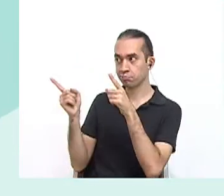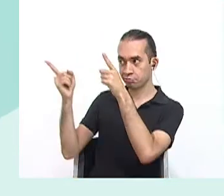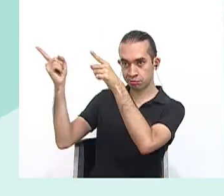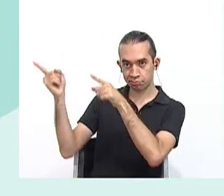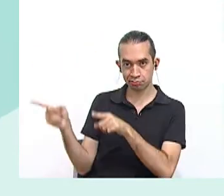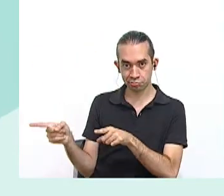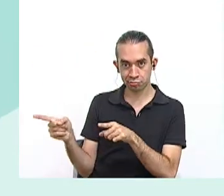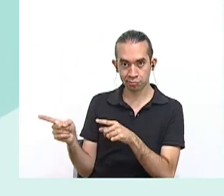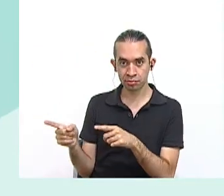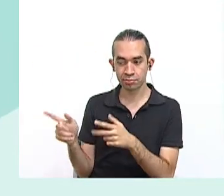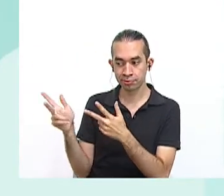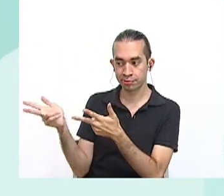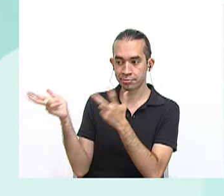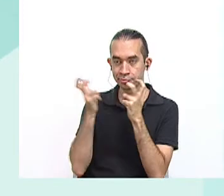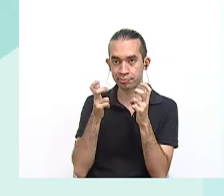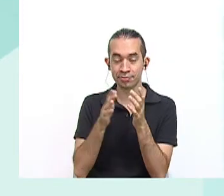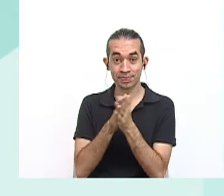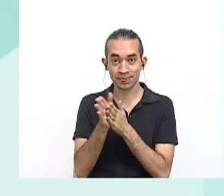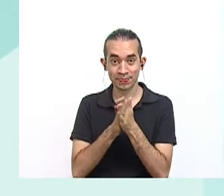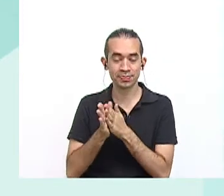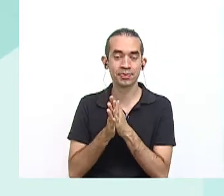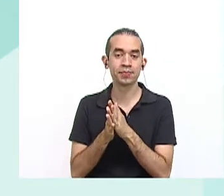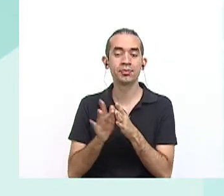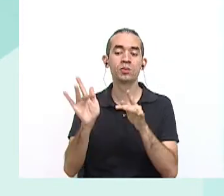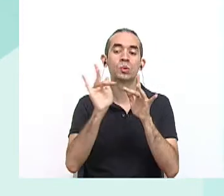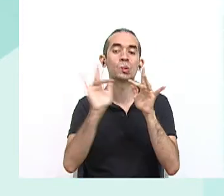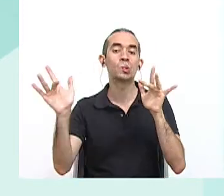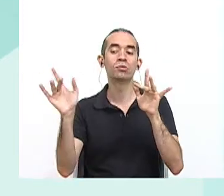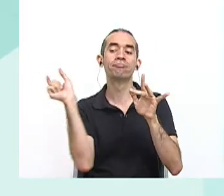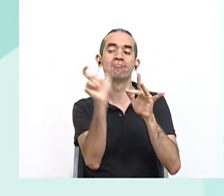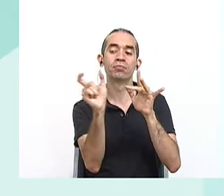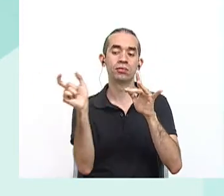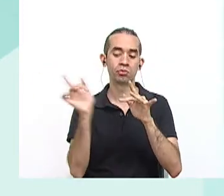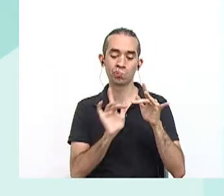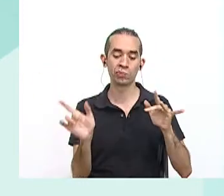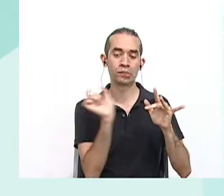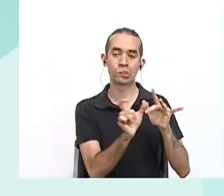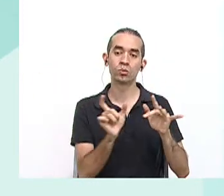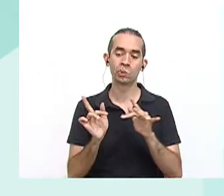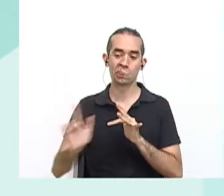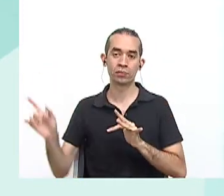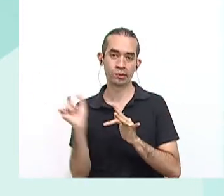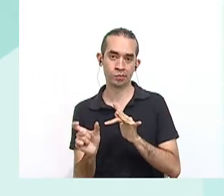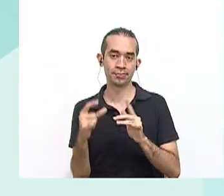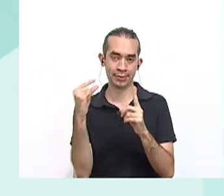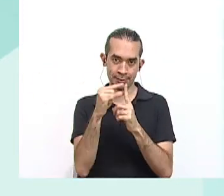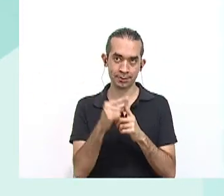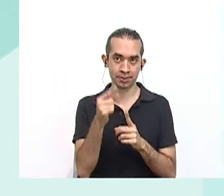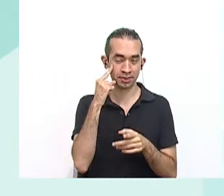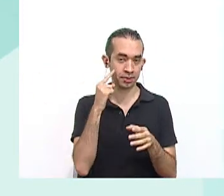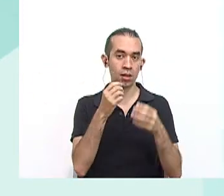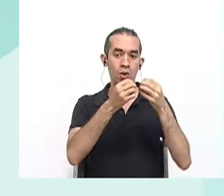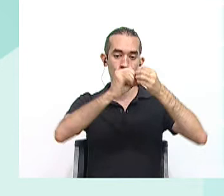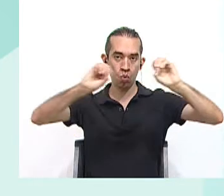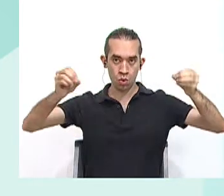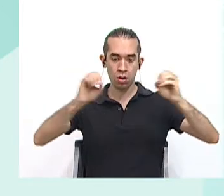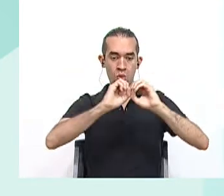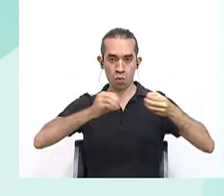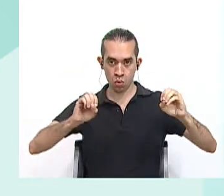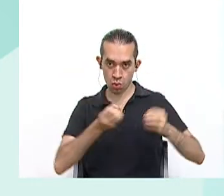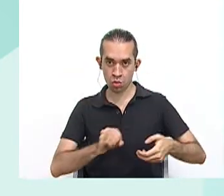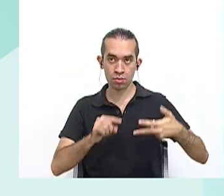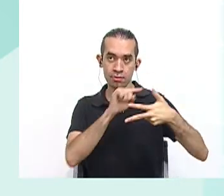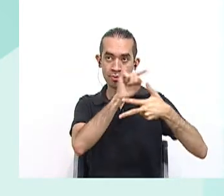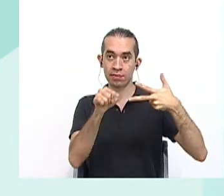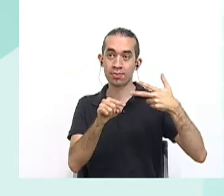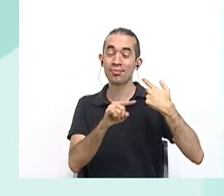I prepared a completion activity for you. Here is the activity. You have 3 sentences with 4